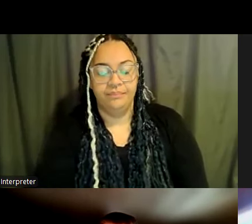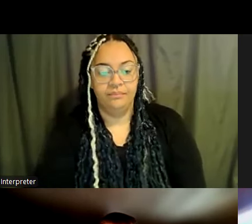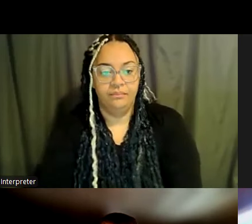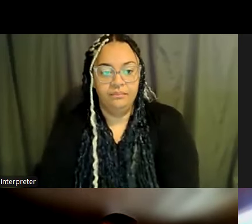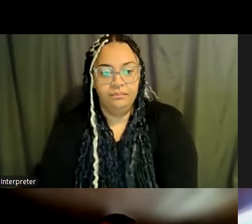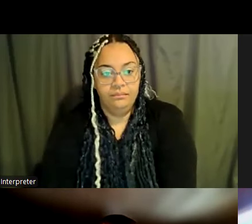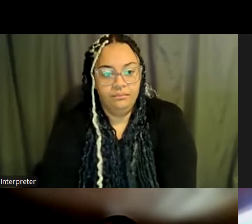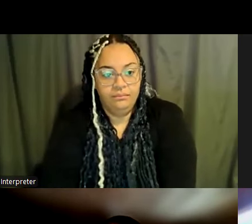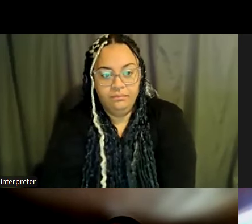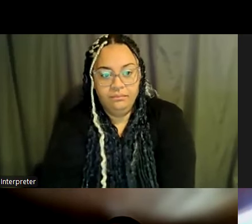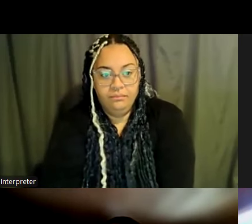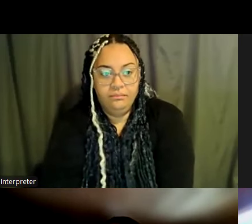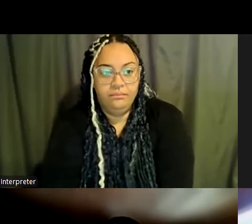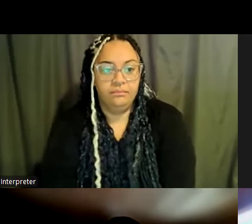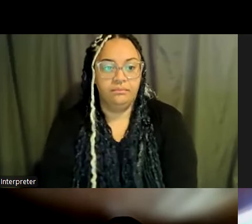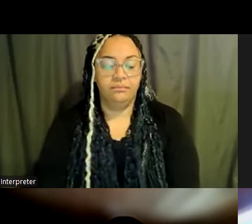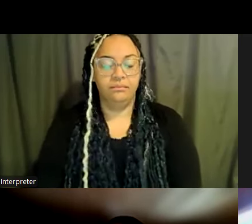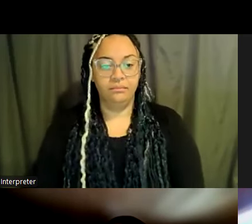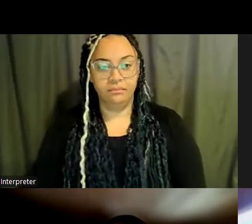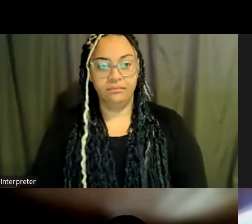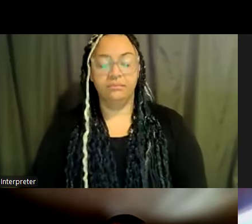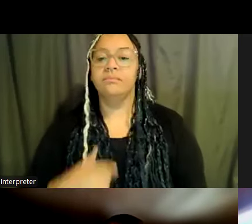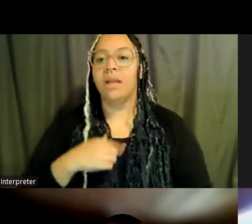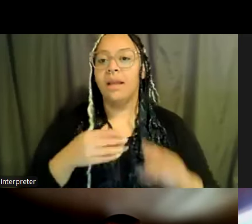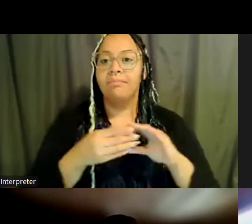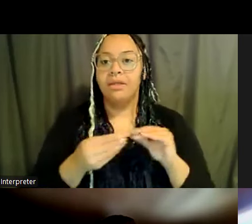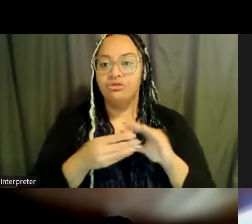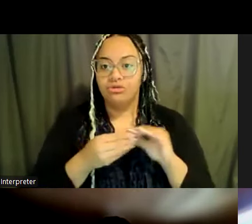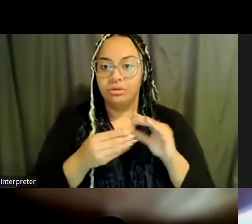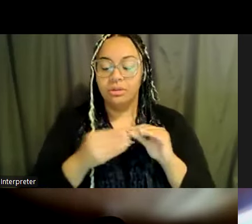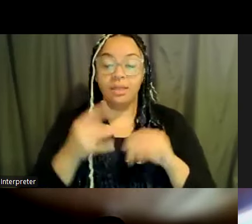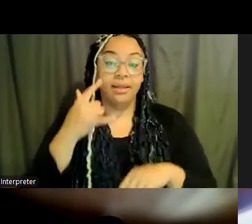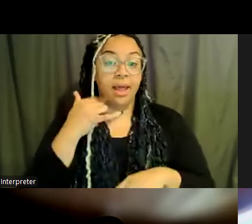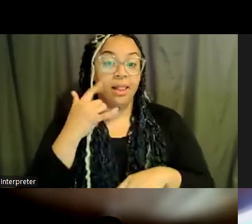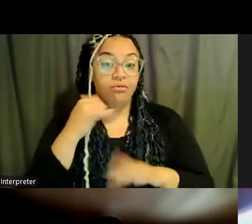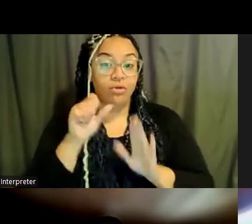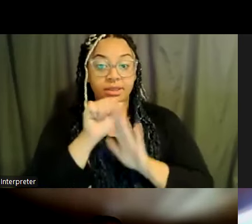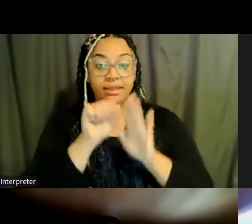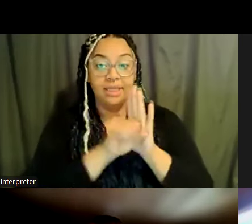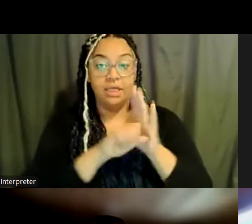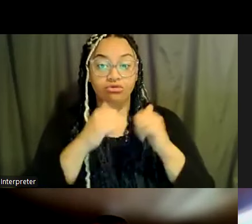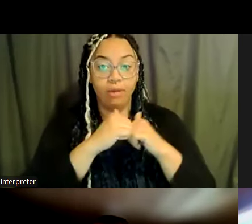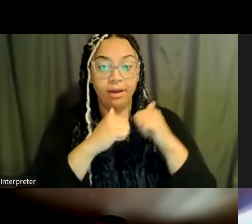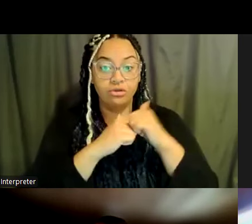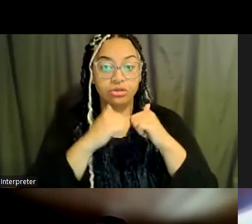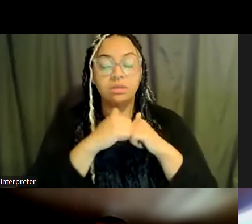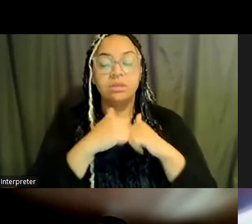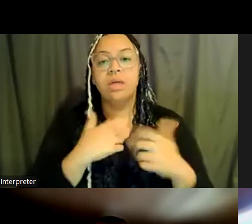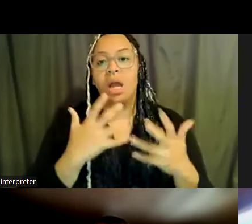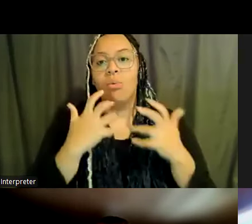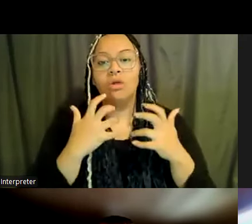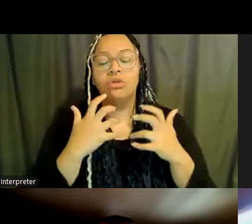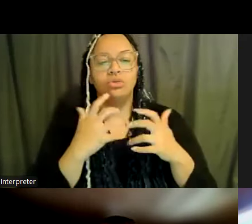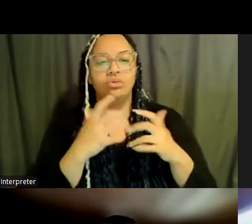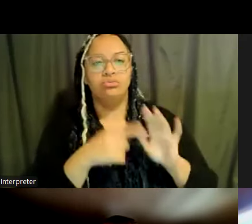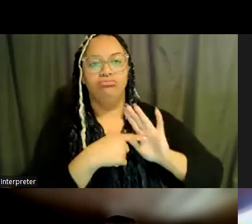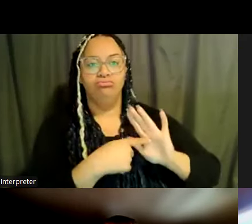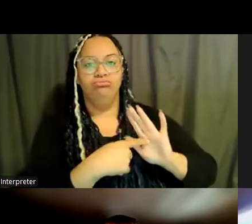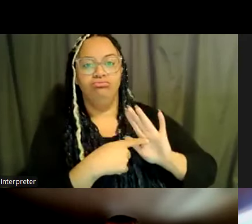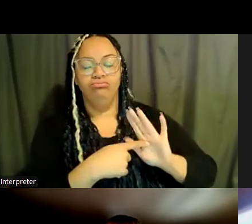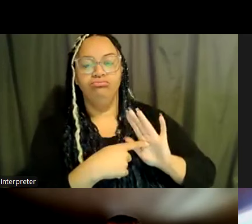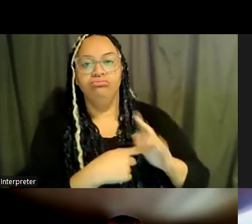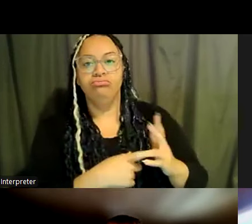All right, so while I mentioned the California state strategy earlier, I did want to point everybody's attention. I'm not sure if this is something that's been